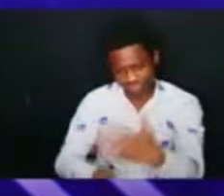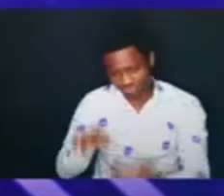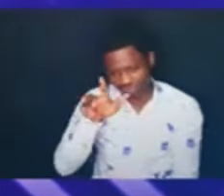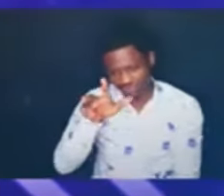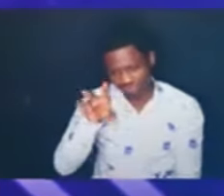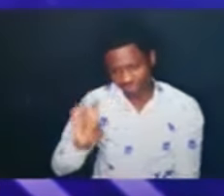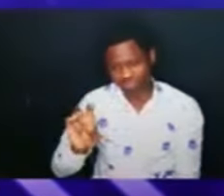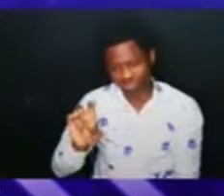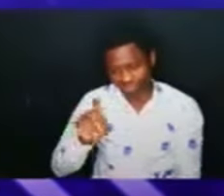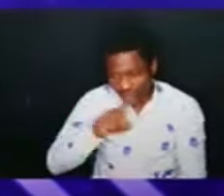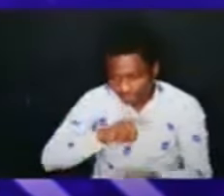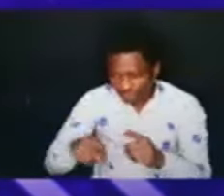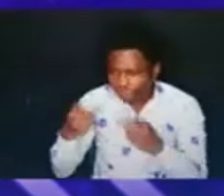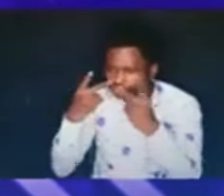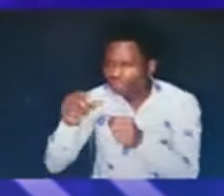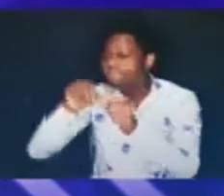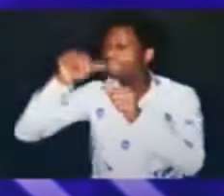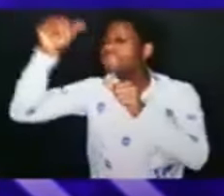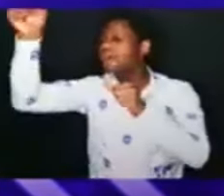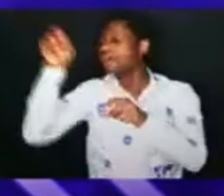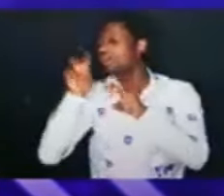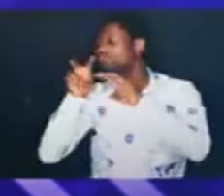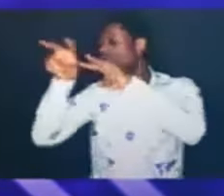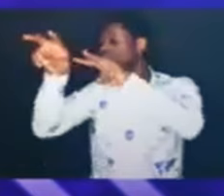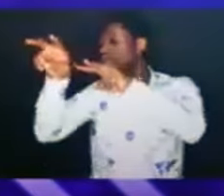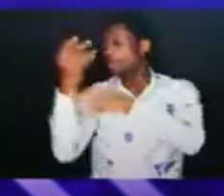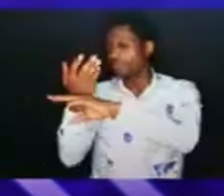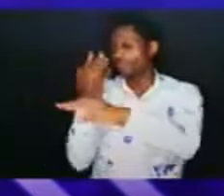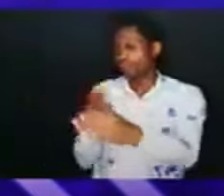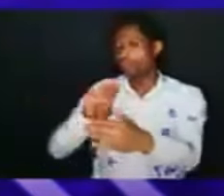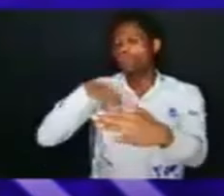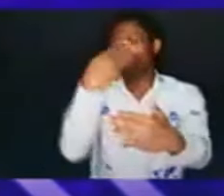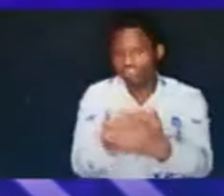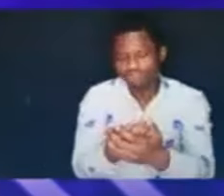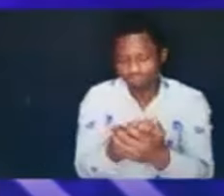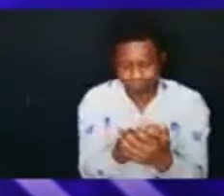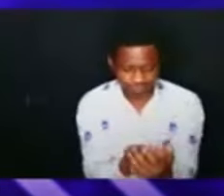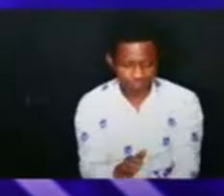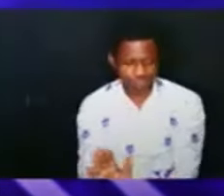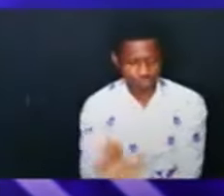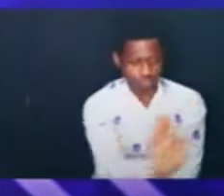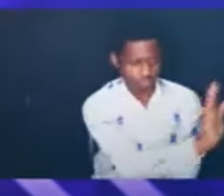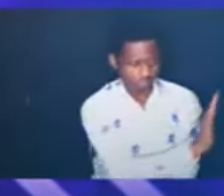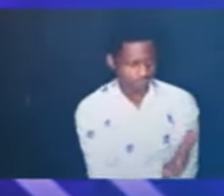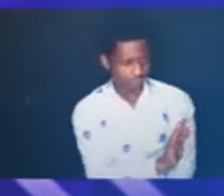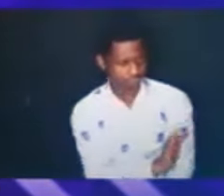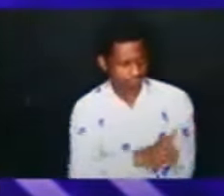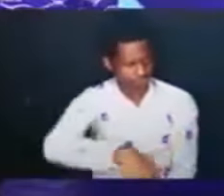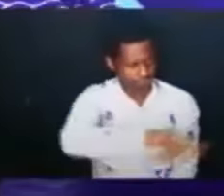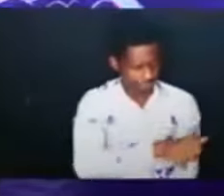But they saw him in the distance, and before he reached them, they plotted to kill him.